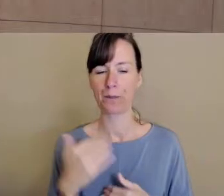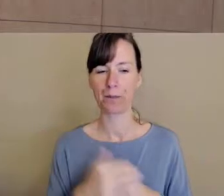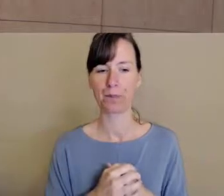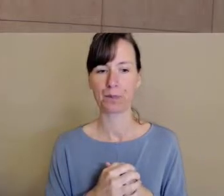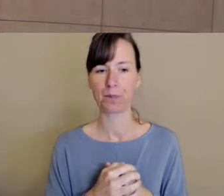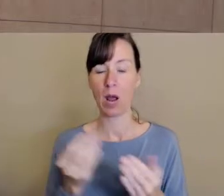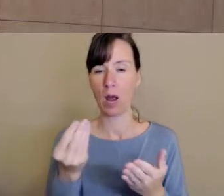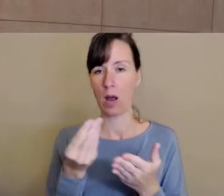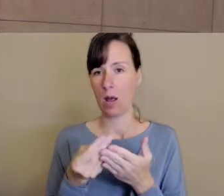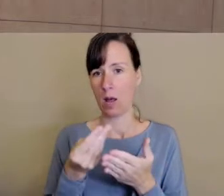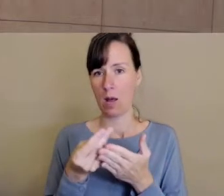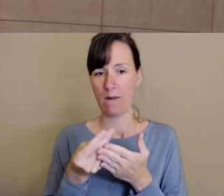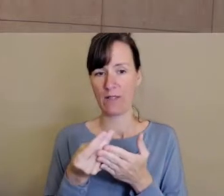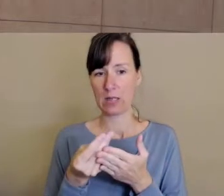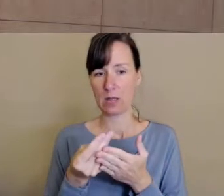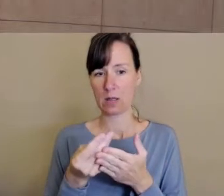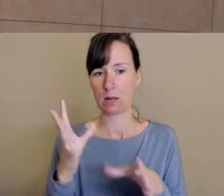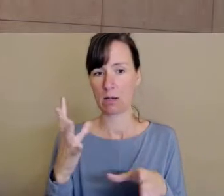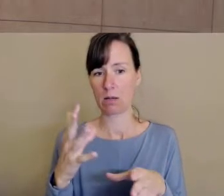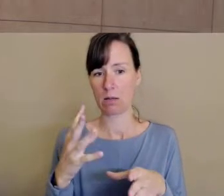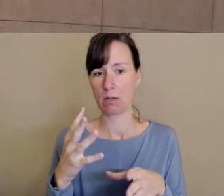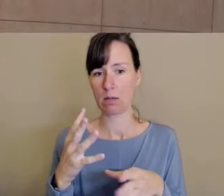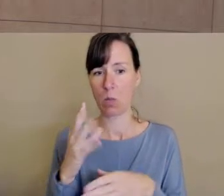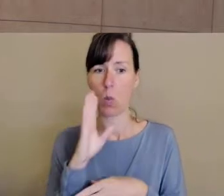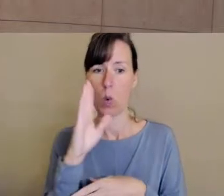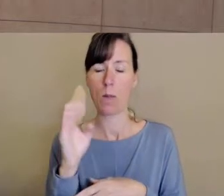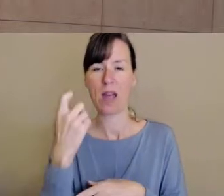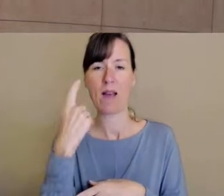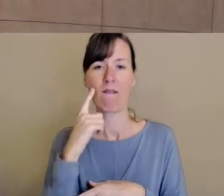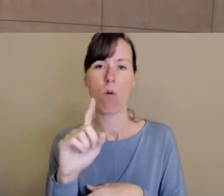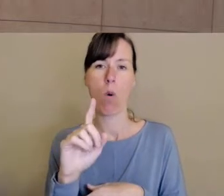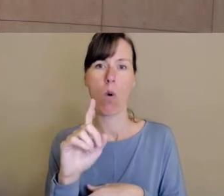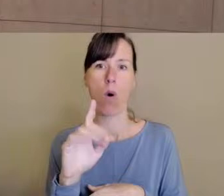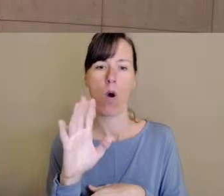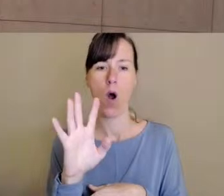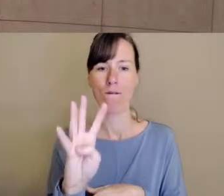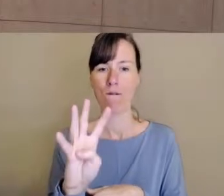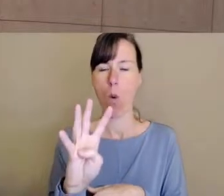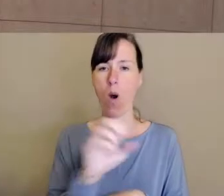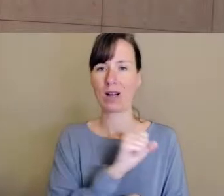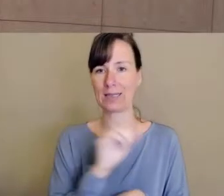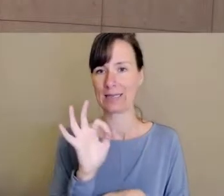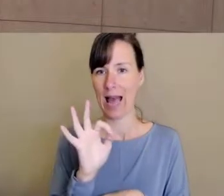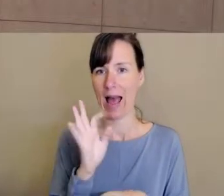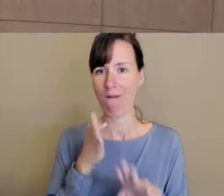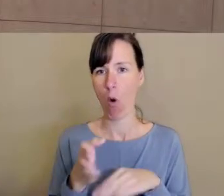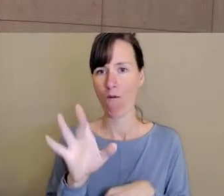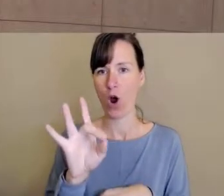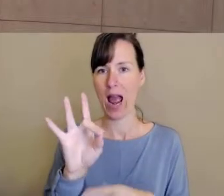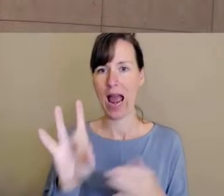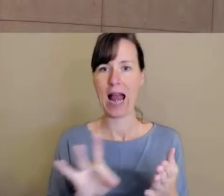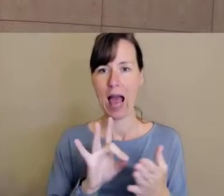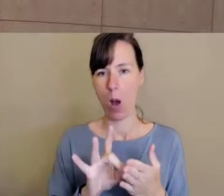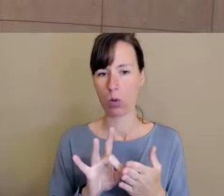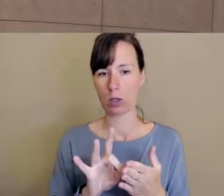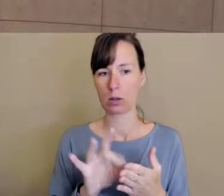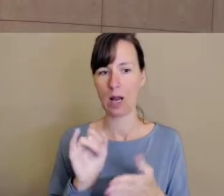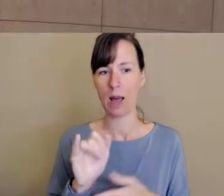would be for 4 employees over the course of 8 hours, which is about $1,600 for that